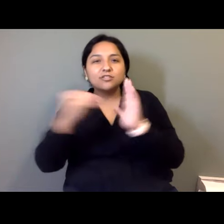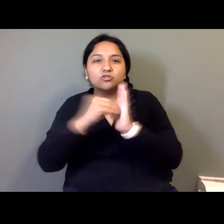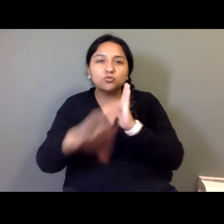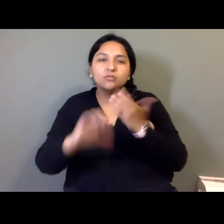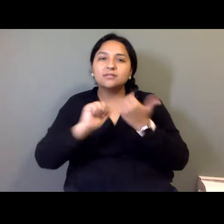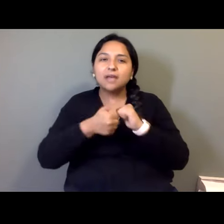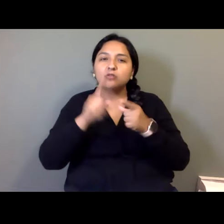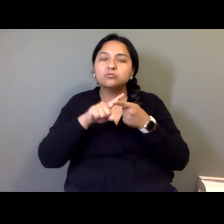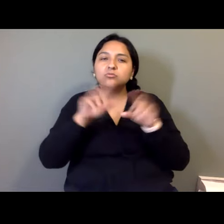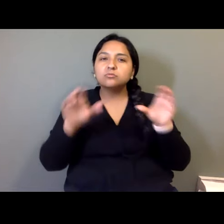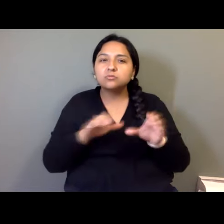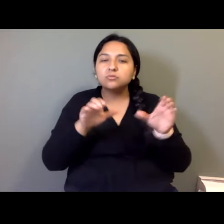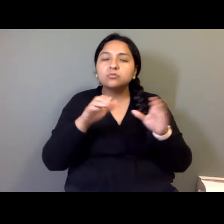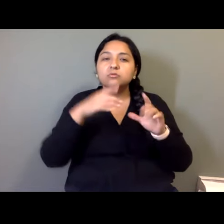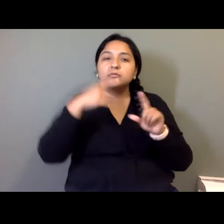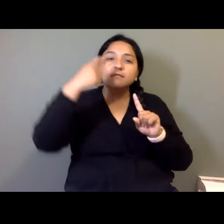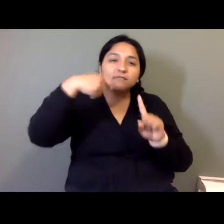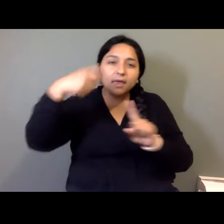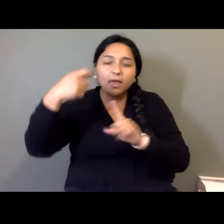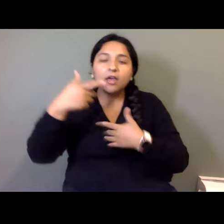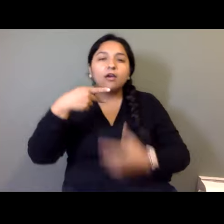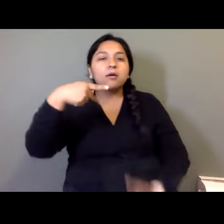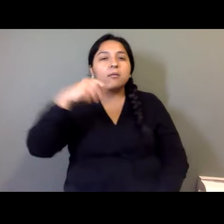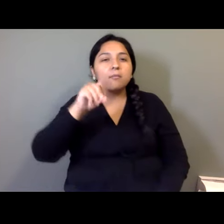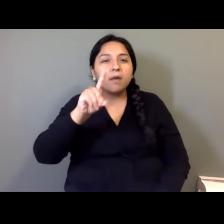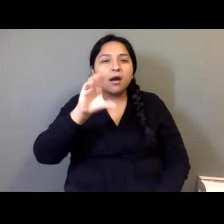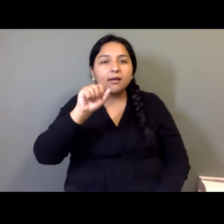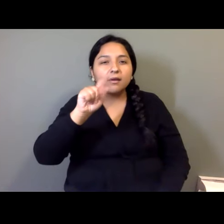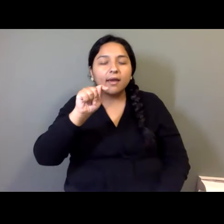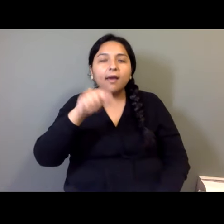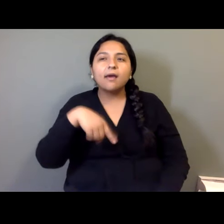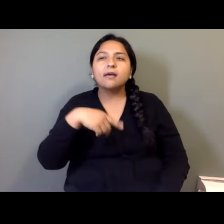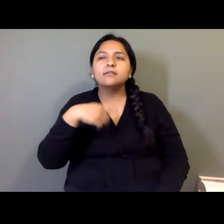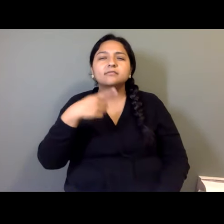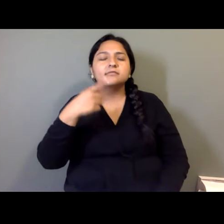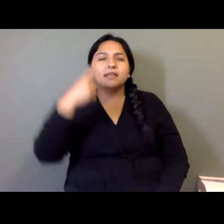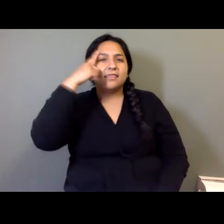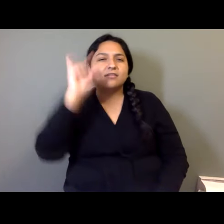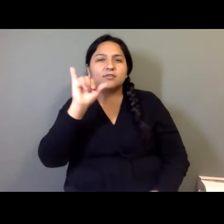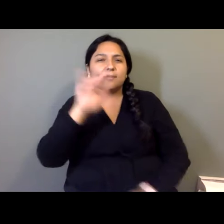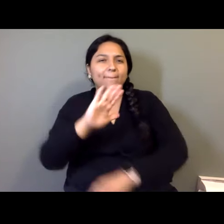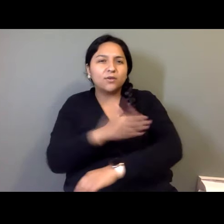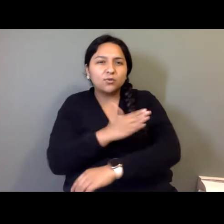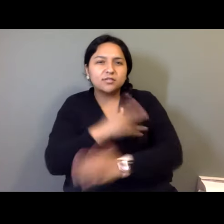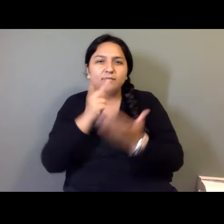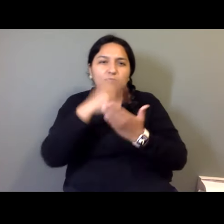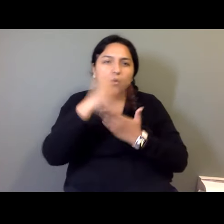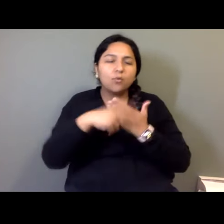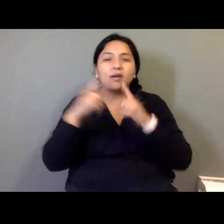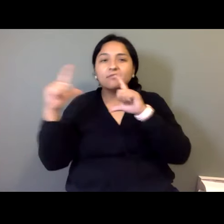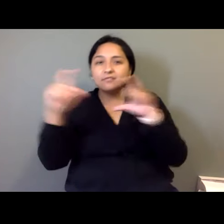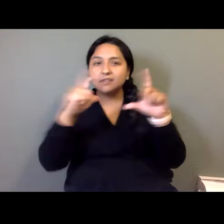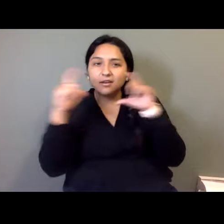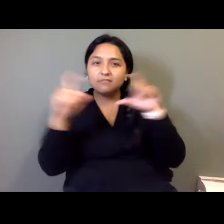and making films. And sometimes I think they had a music program at one point, and they also have a photography program.